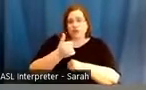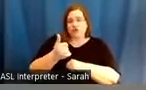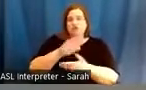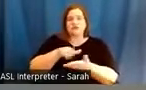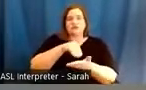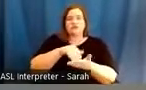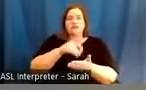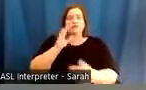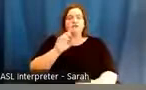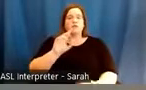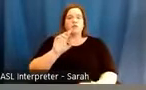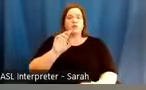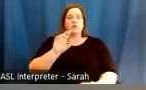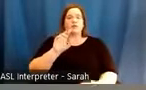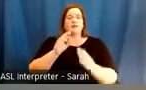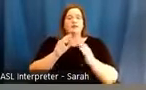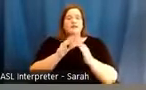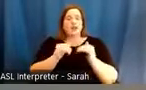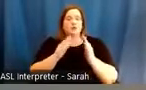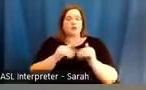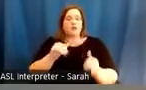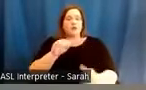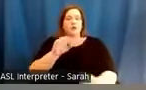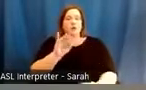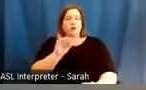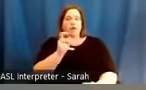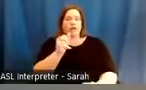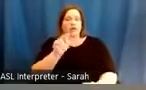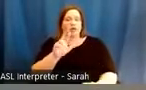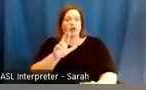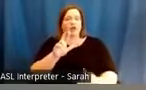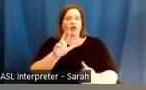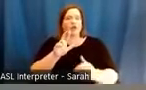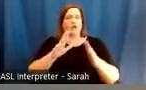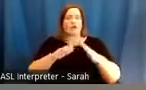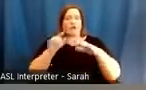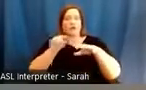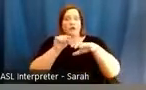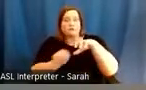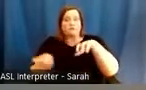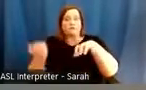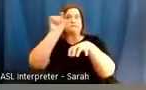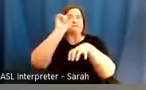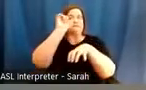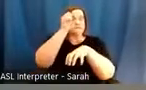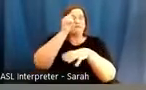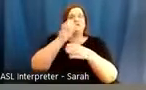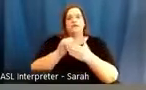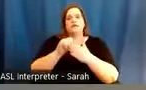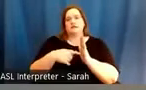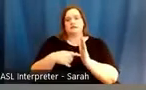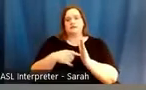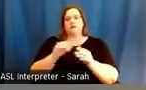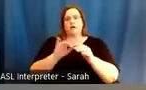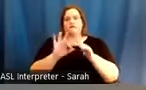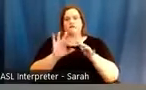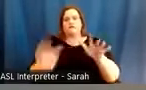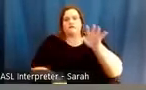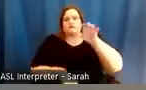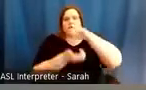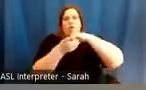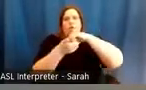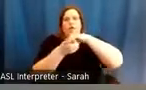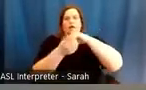downtown Montpelier and the housing that went upstairs from it. That's an example of co-locating housing